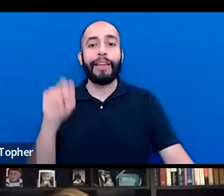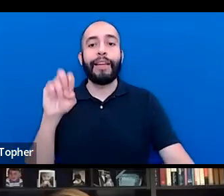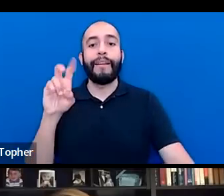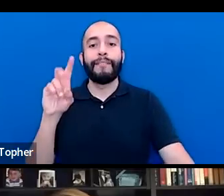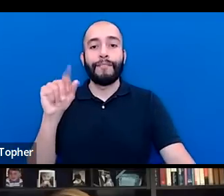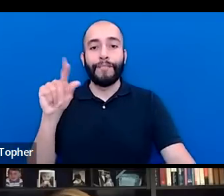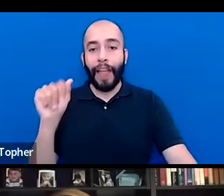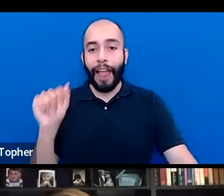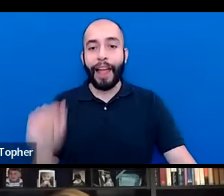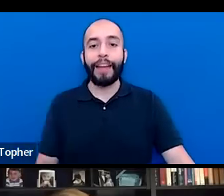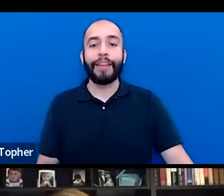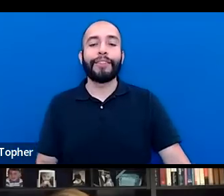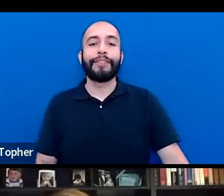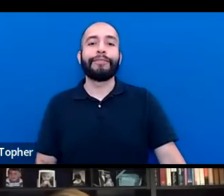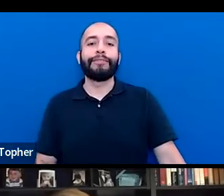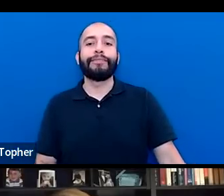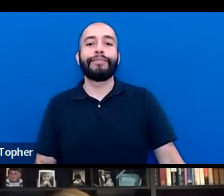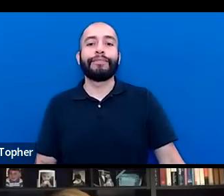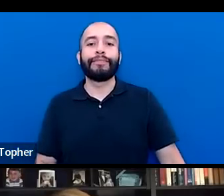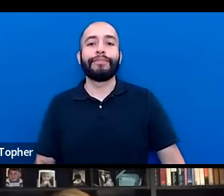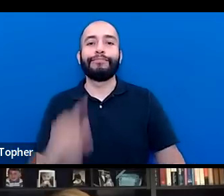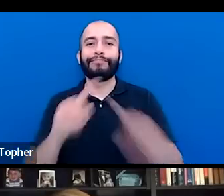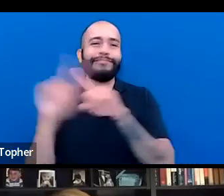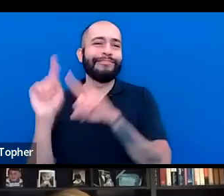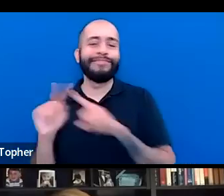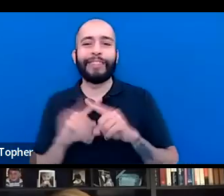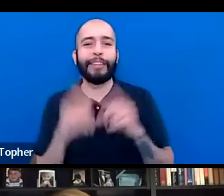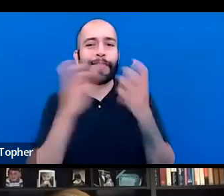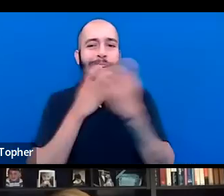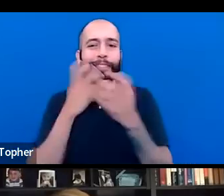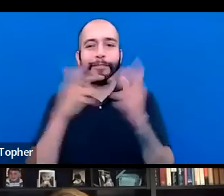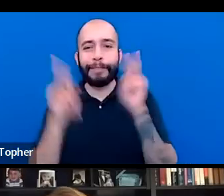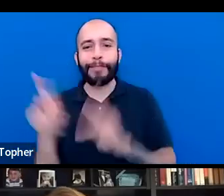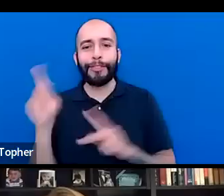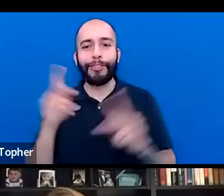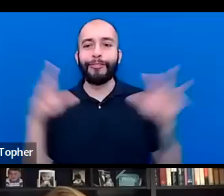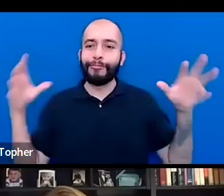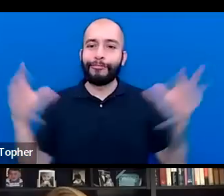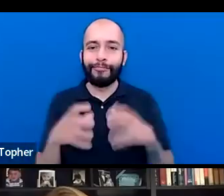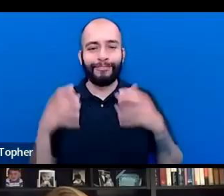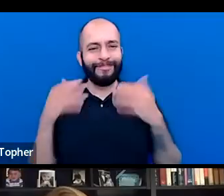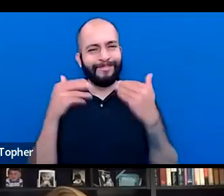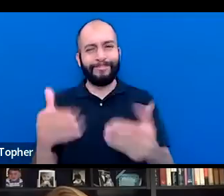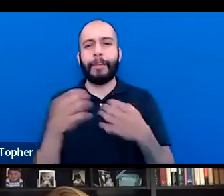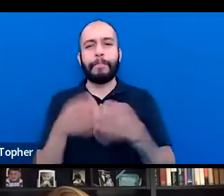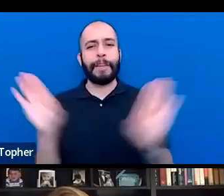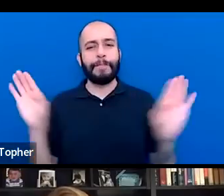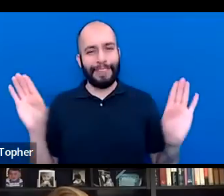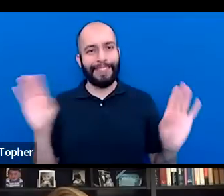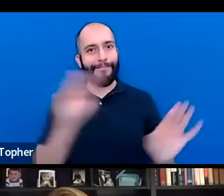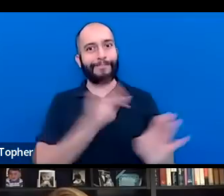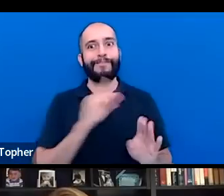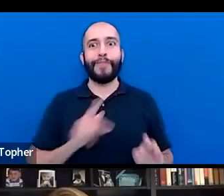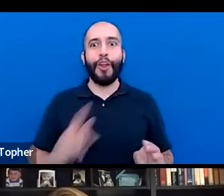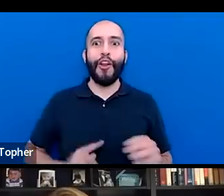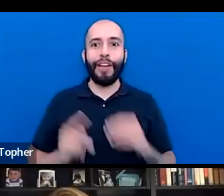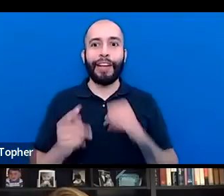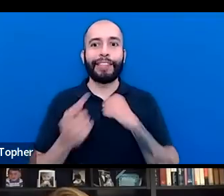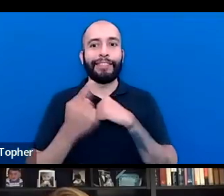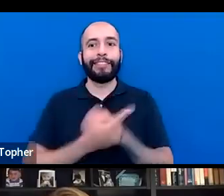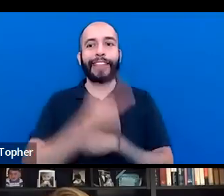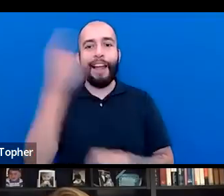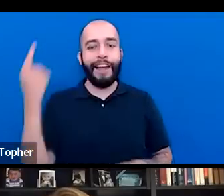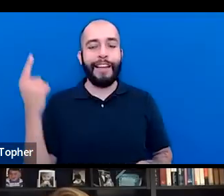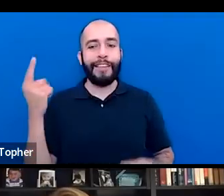because it's Martin Luther King Day. He gave his life to, you know, fighting for workers' rights and union rights in Memphis, and we're